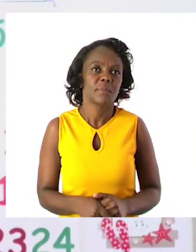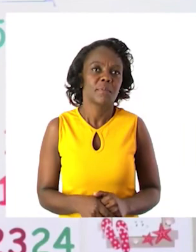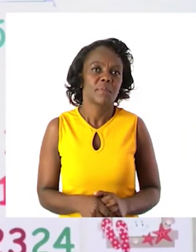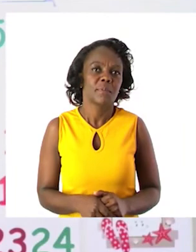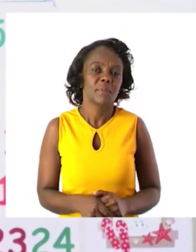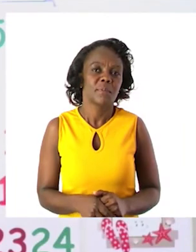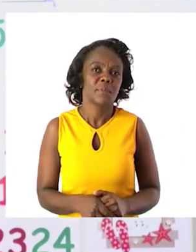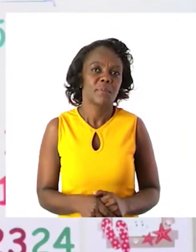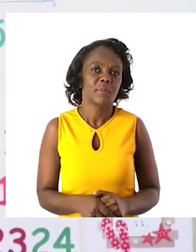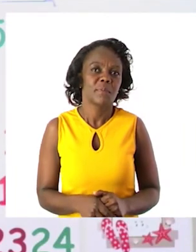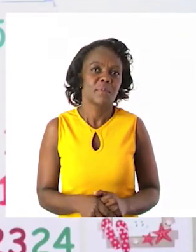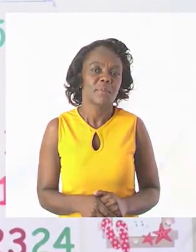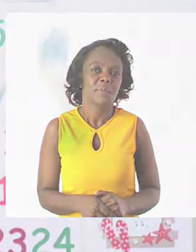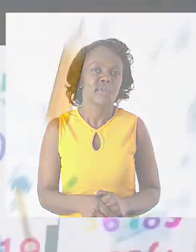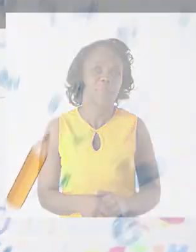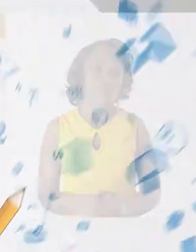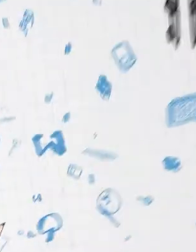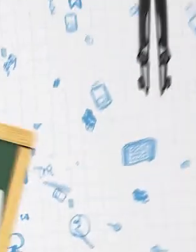that. I'll check with you tomorrow again.